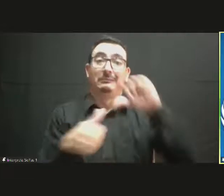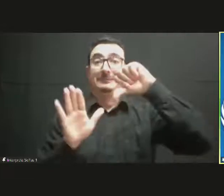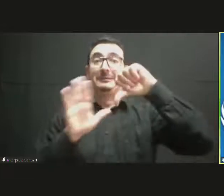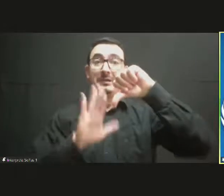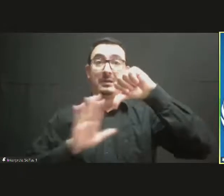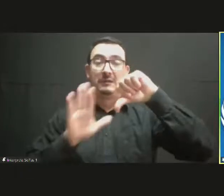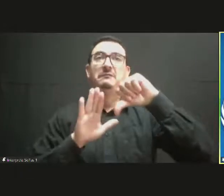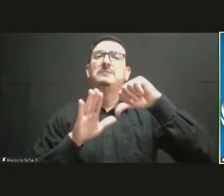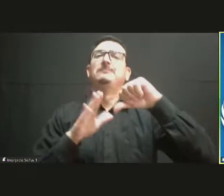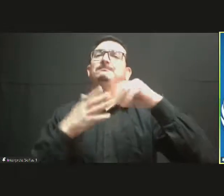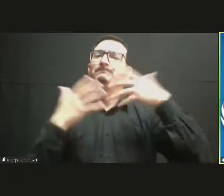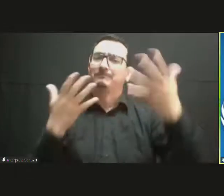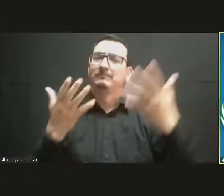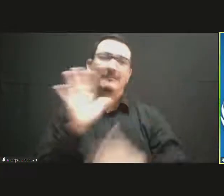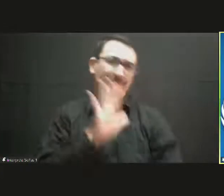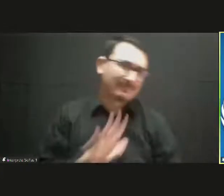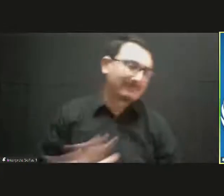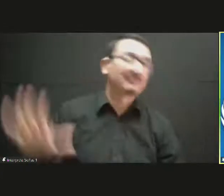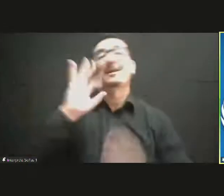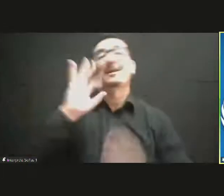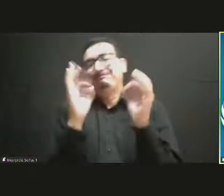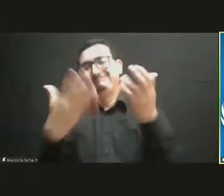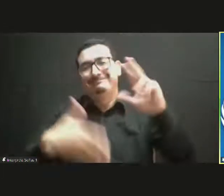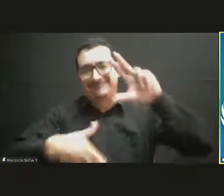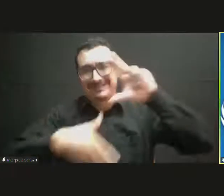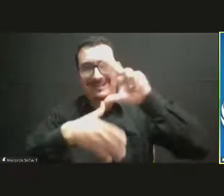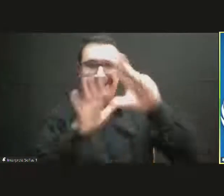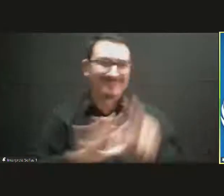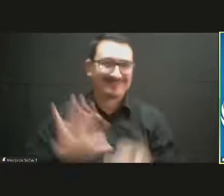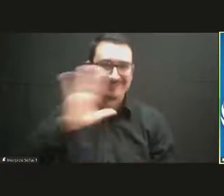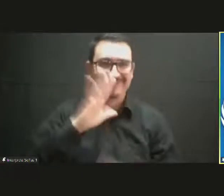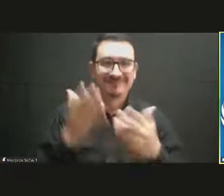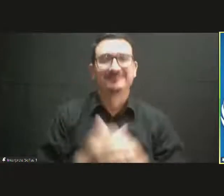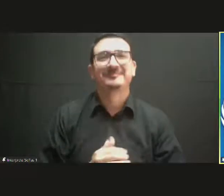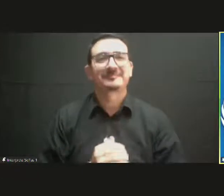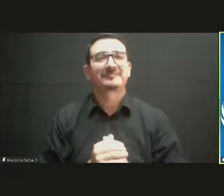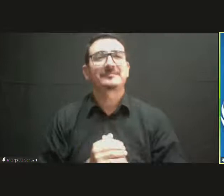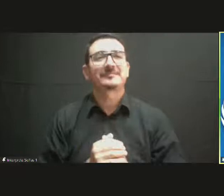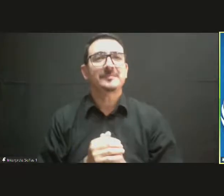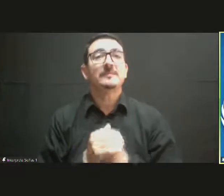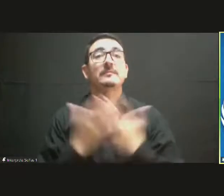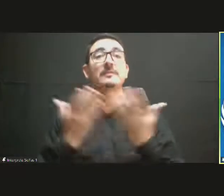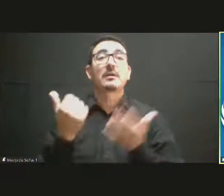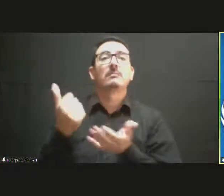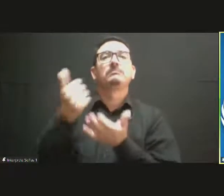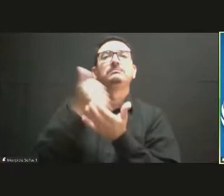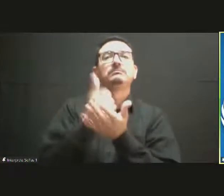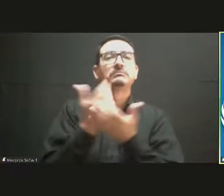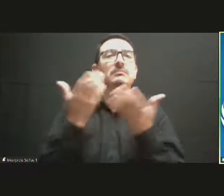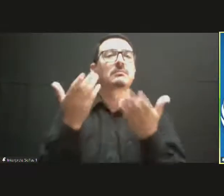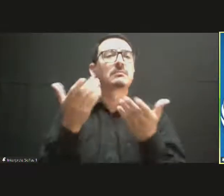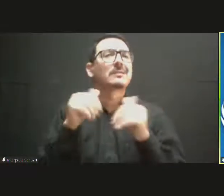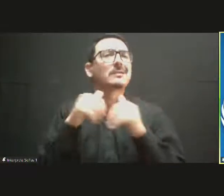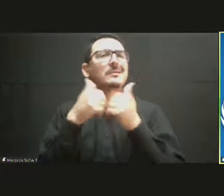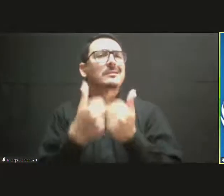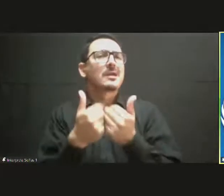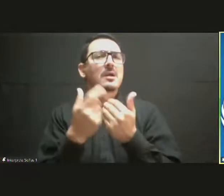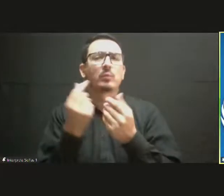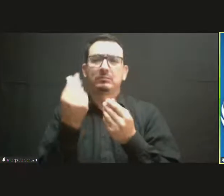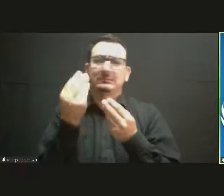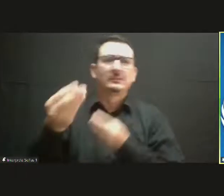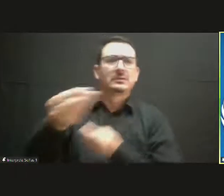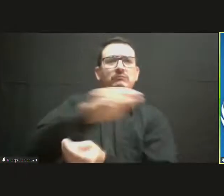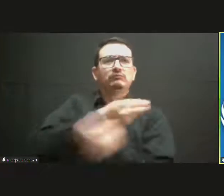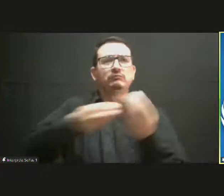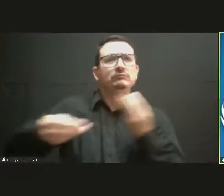IT-enabled services trade. And now I would like to pass the floor on to the moderator of our panel session, which